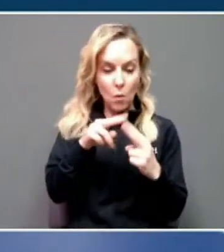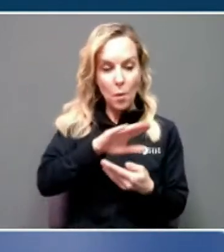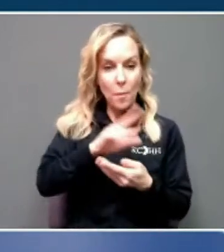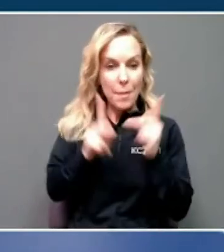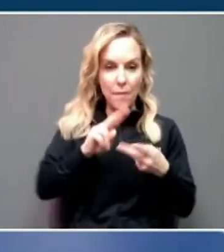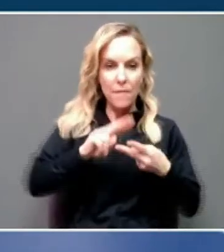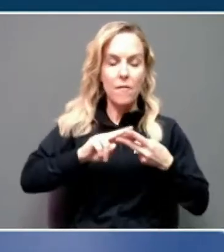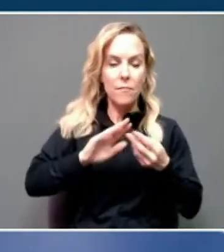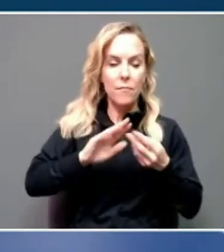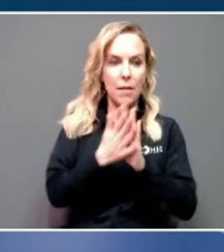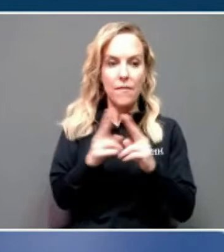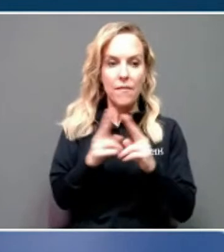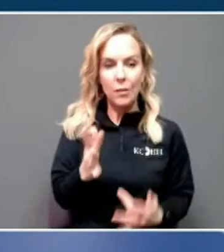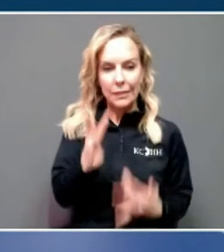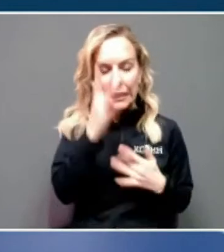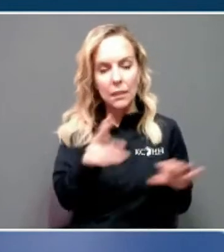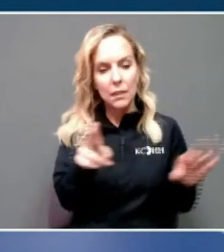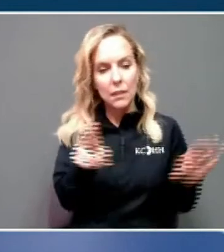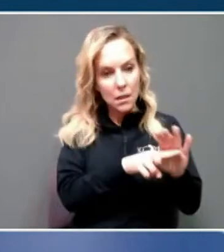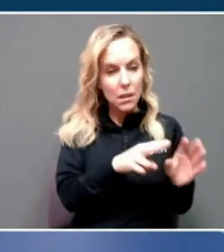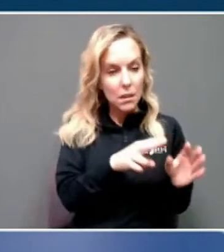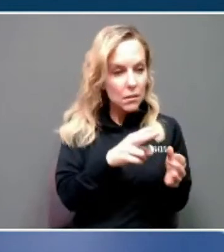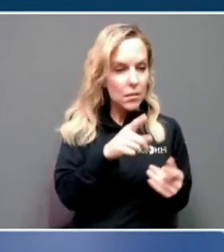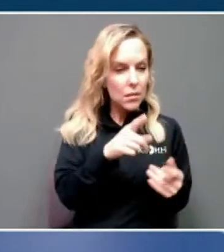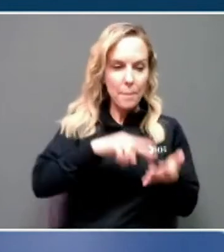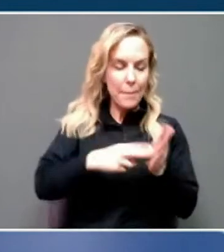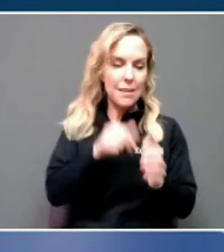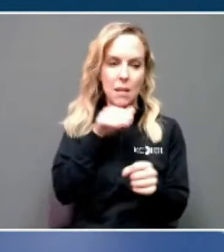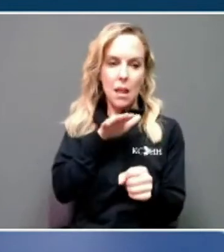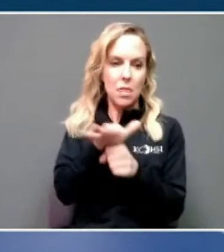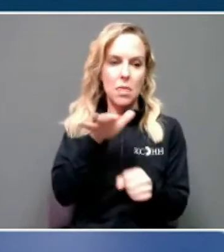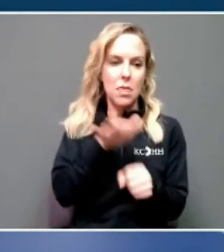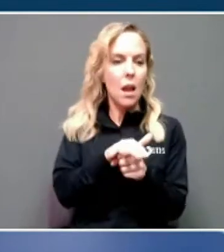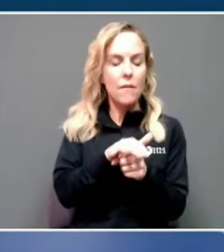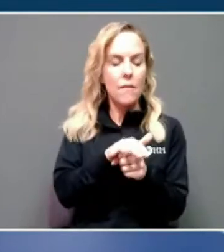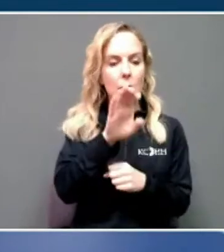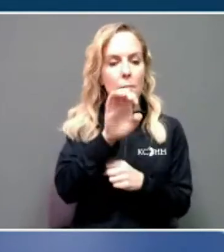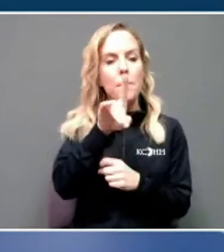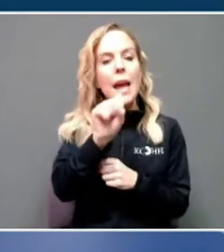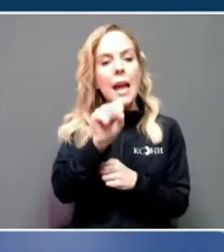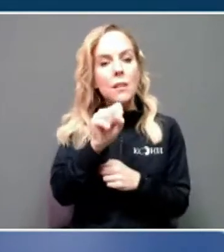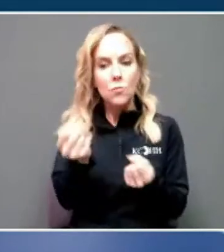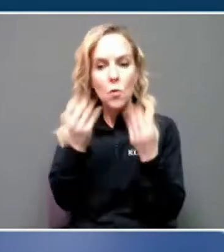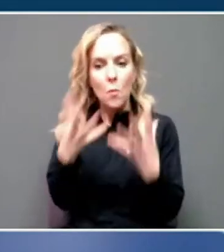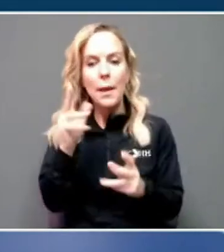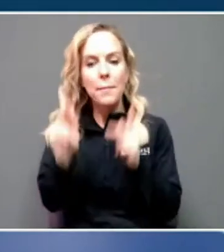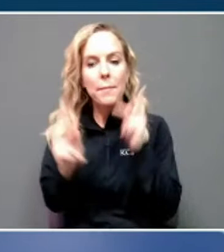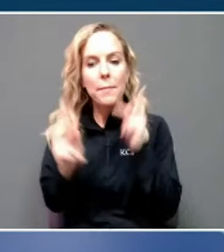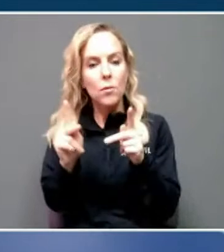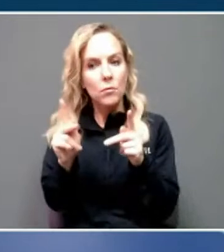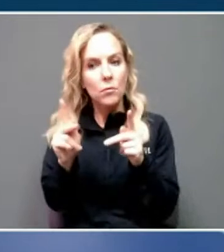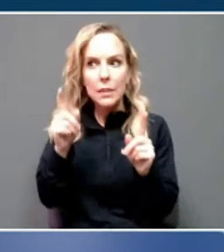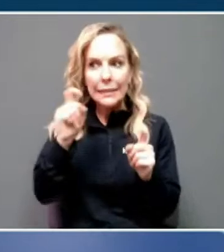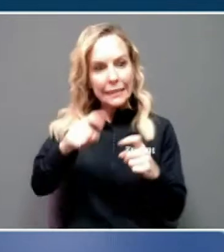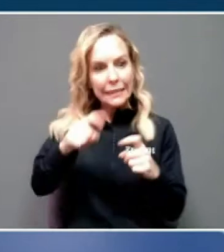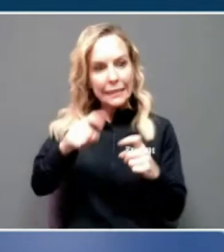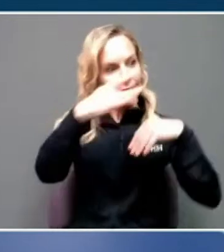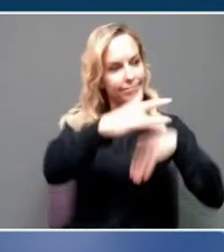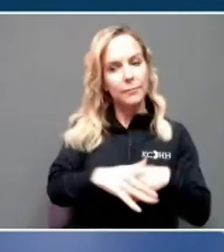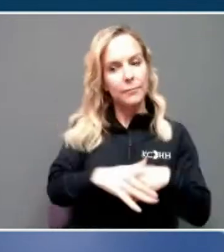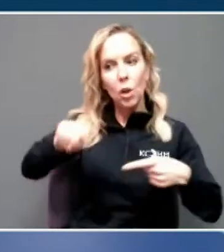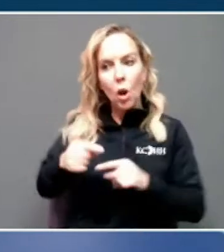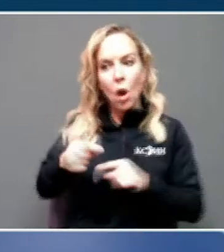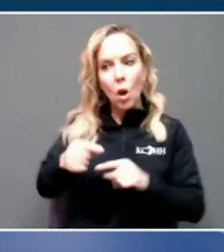sick enough to be in the hospital, this means there aren't enough beds for so many people that are harmed in other ways. This is something that we need to